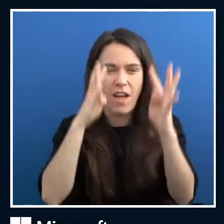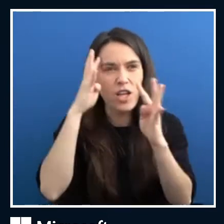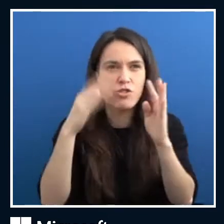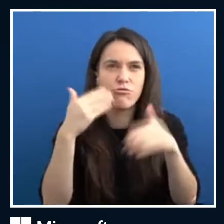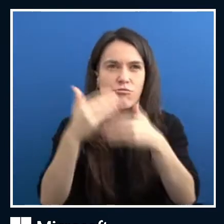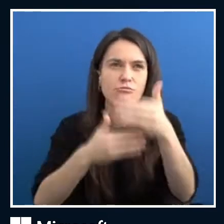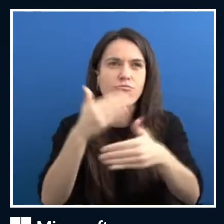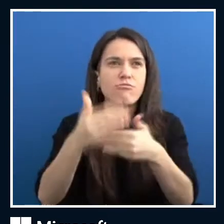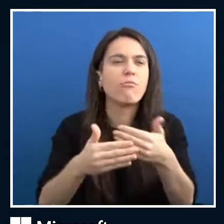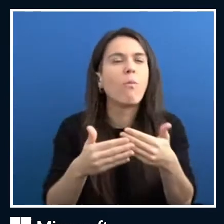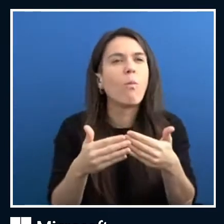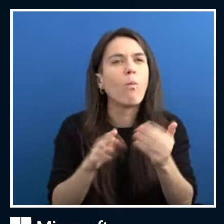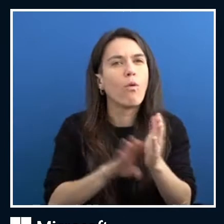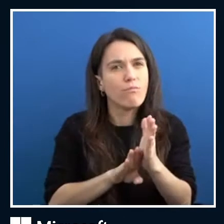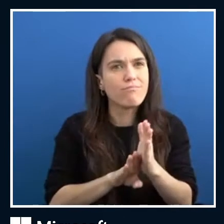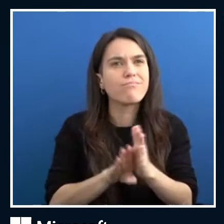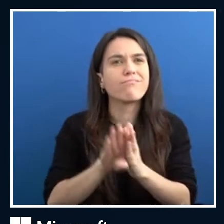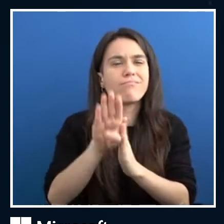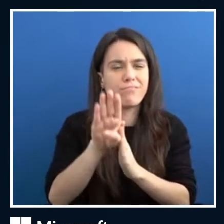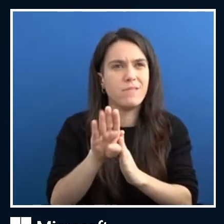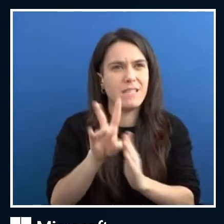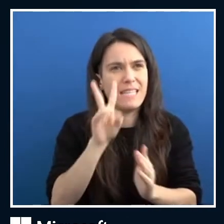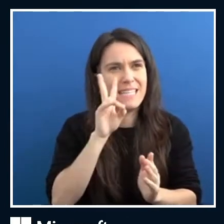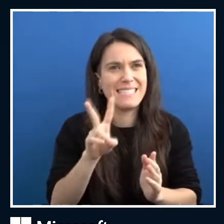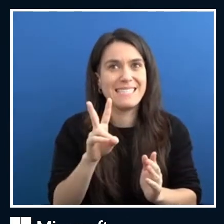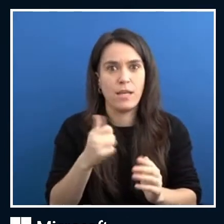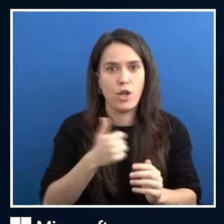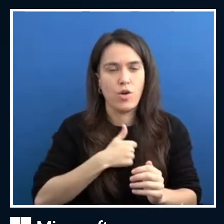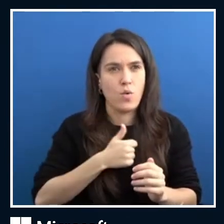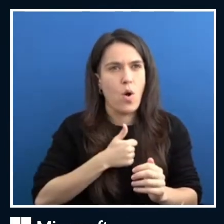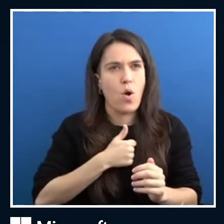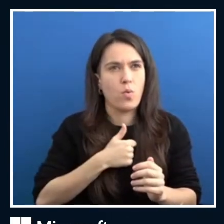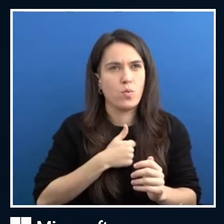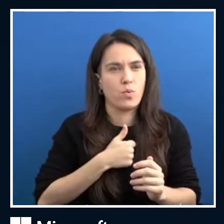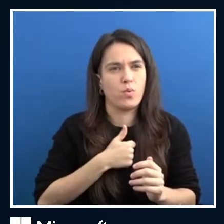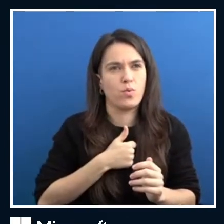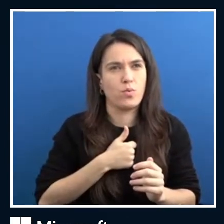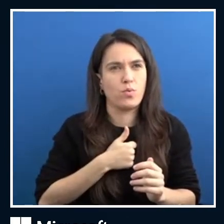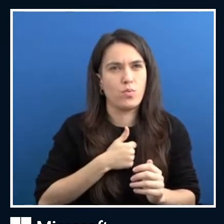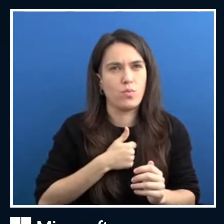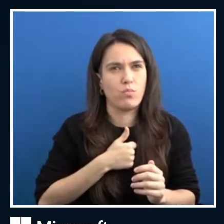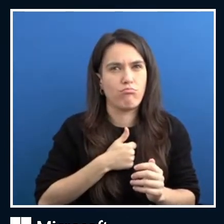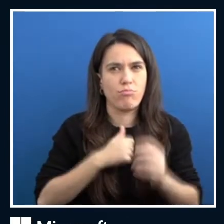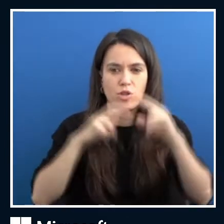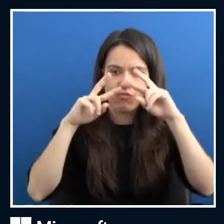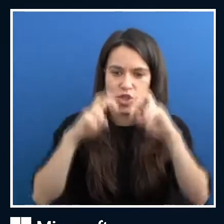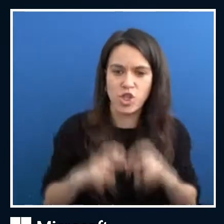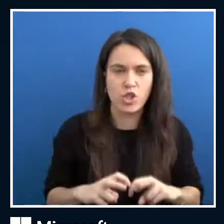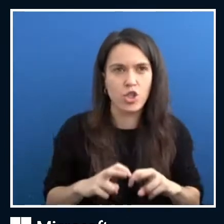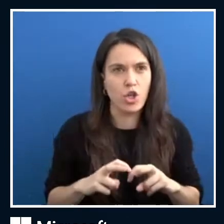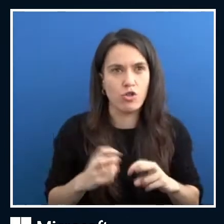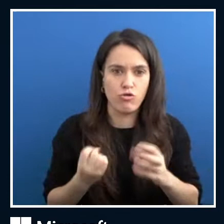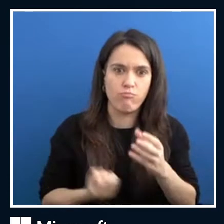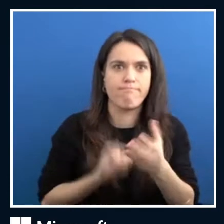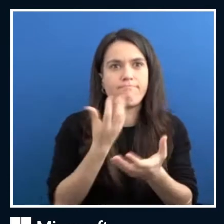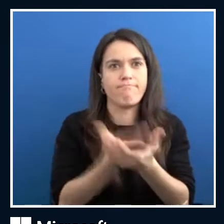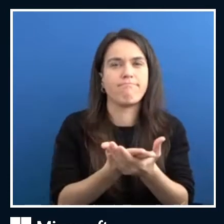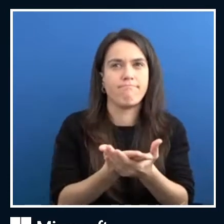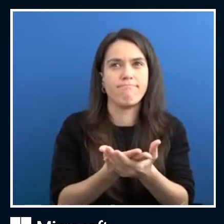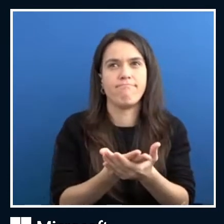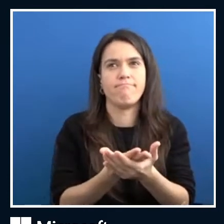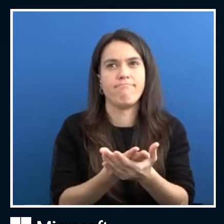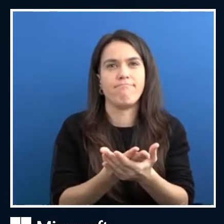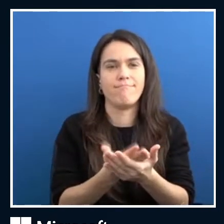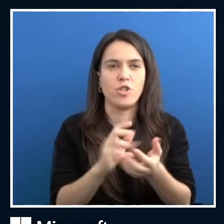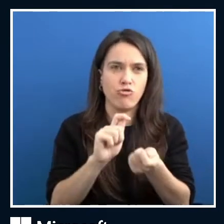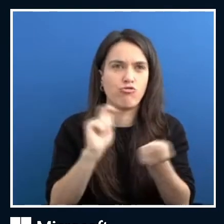it. You can bring your own new research into production, and transformer is kind